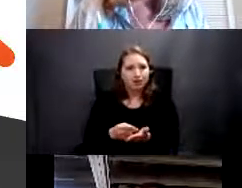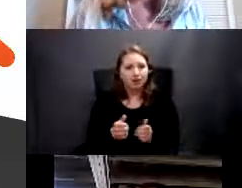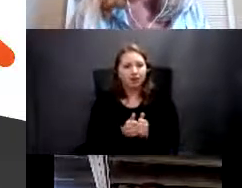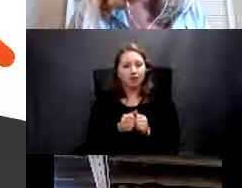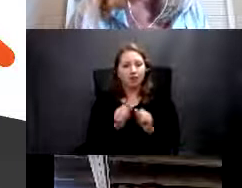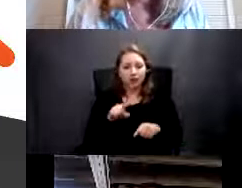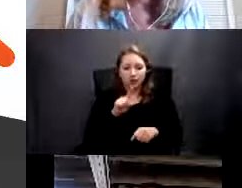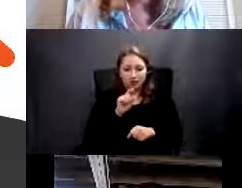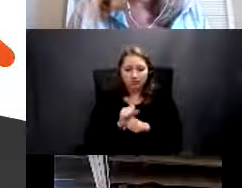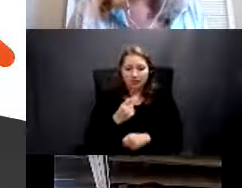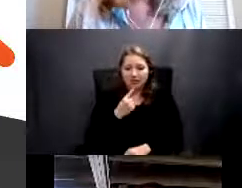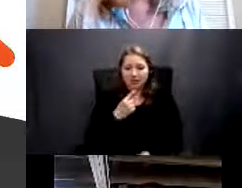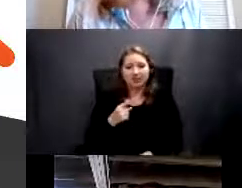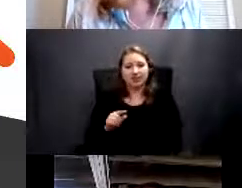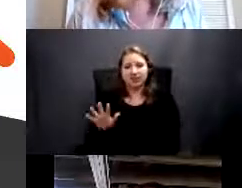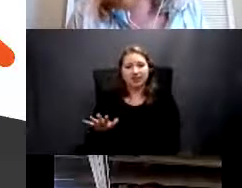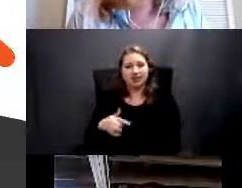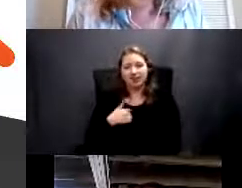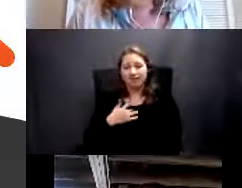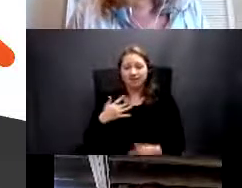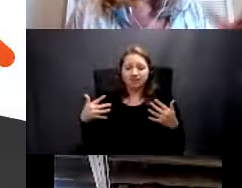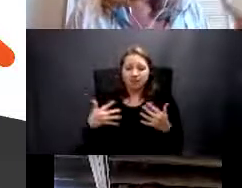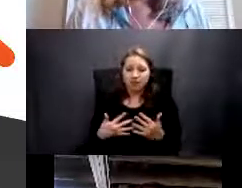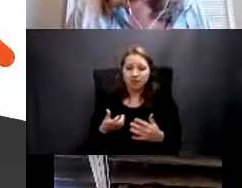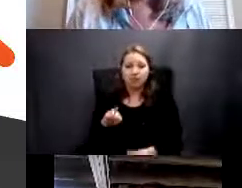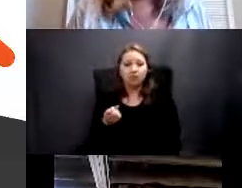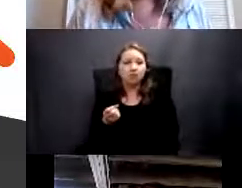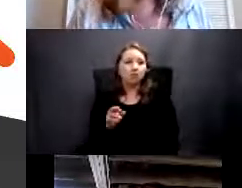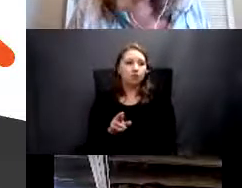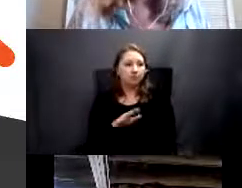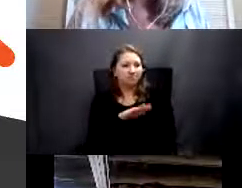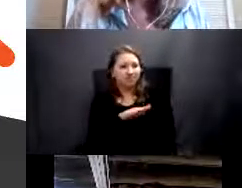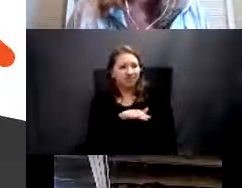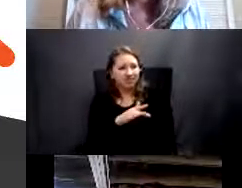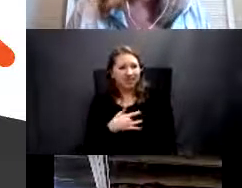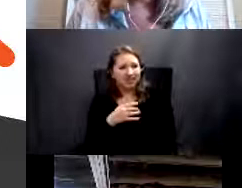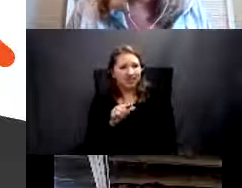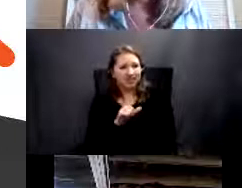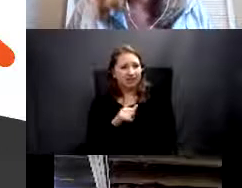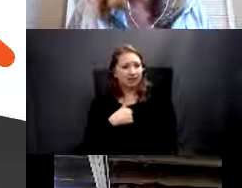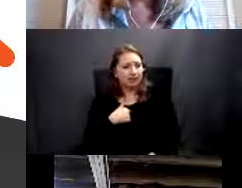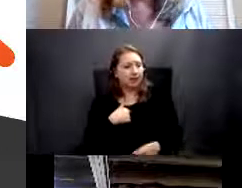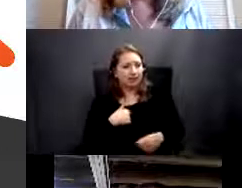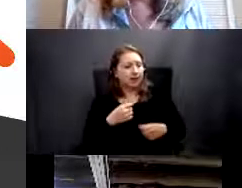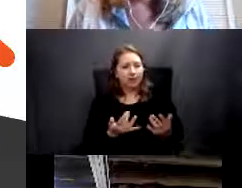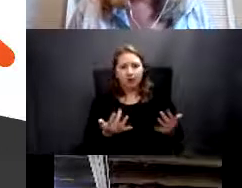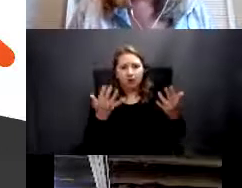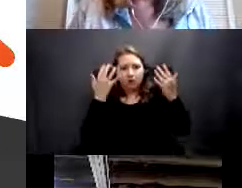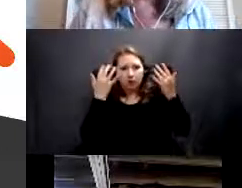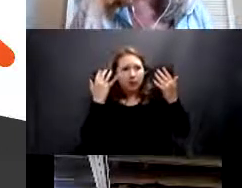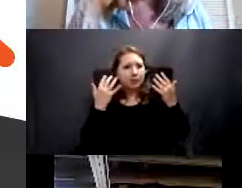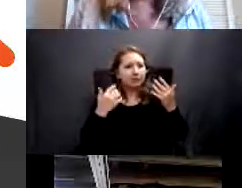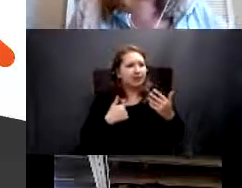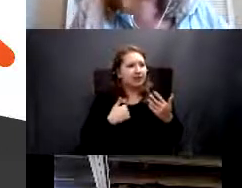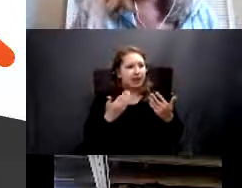I'm feeling really, really scared. Or you can say, I feel like I'm in distress. I'm overwhelmed. I don't know how I'm